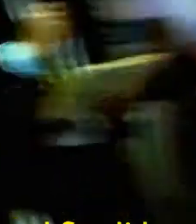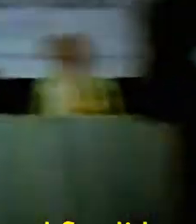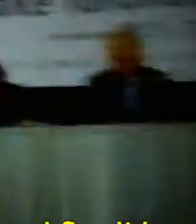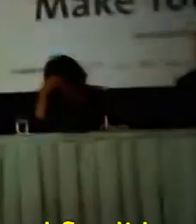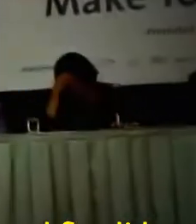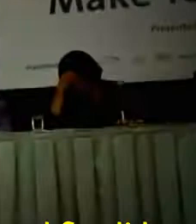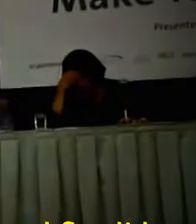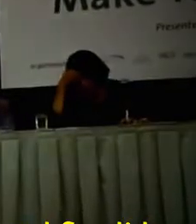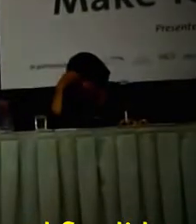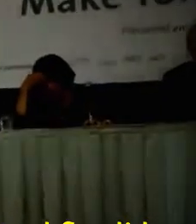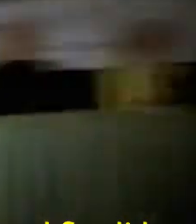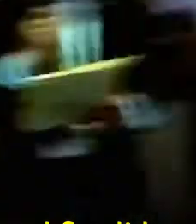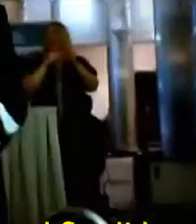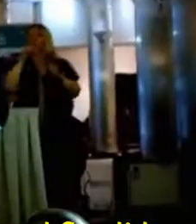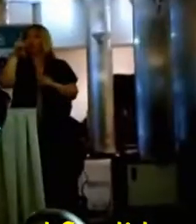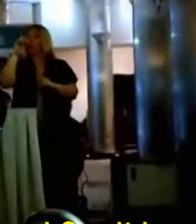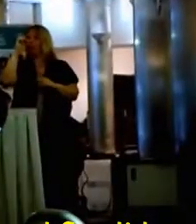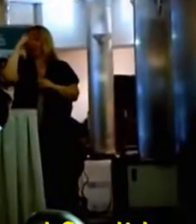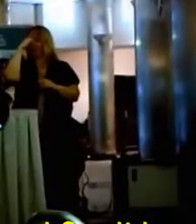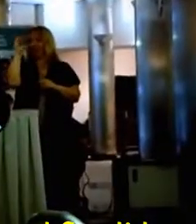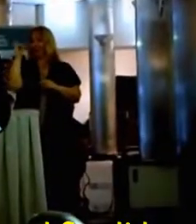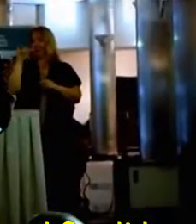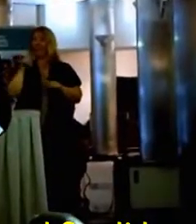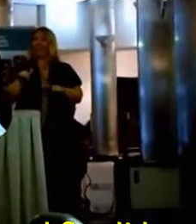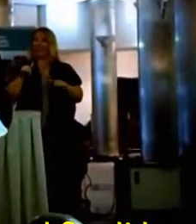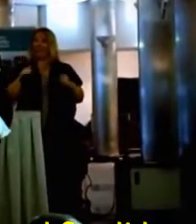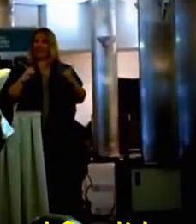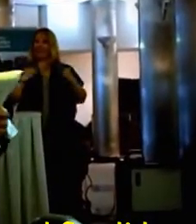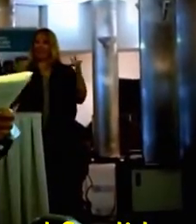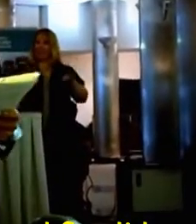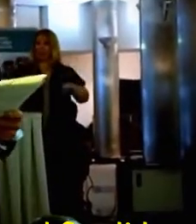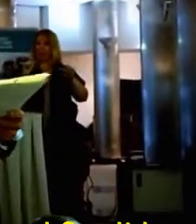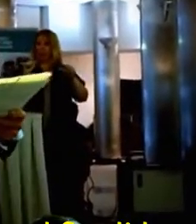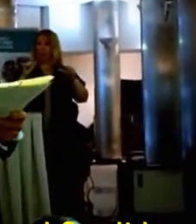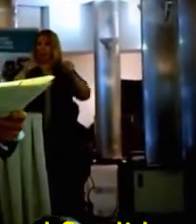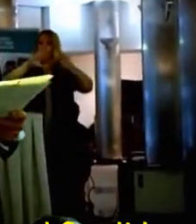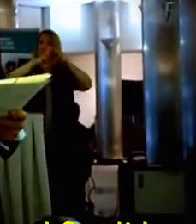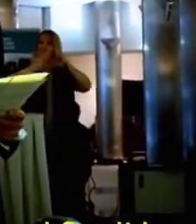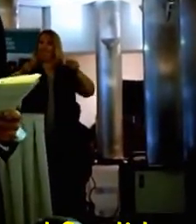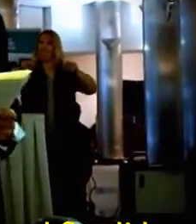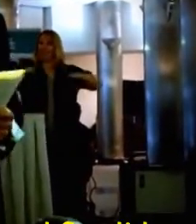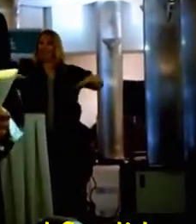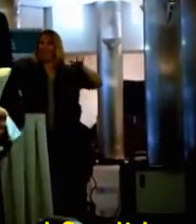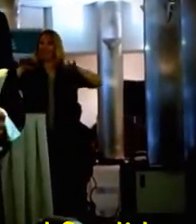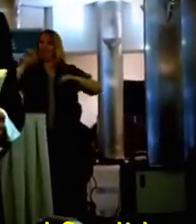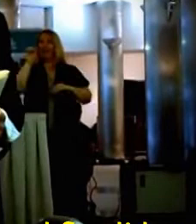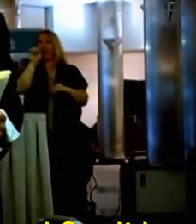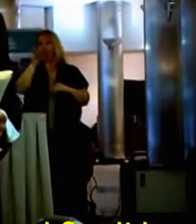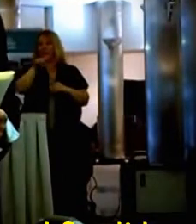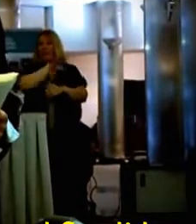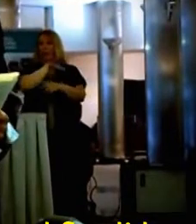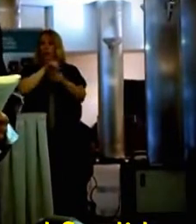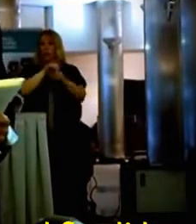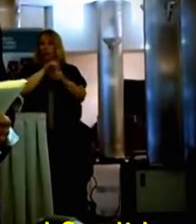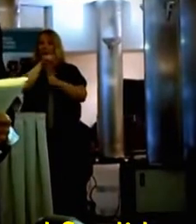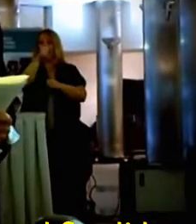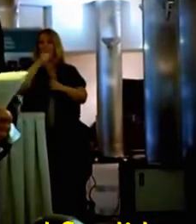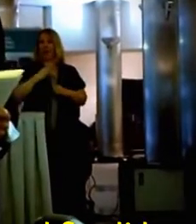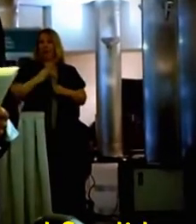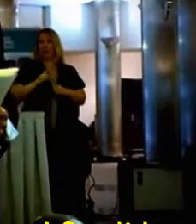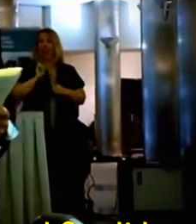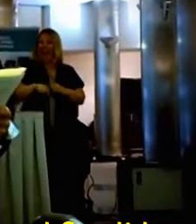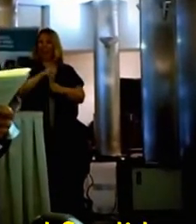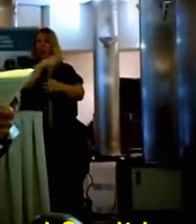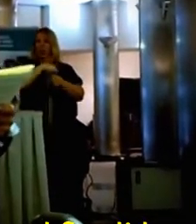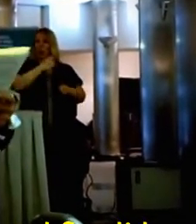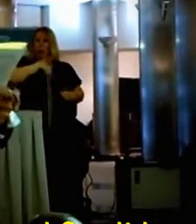by her bosses, and because this event was being held on city property, they had to include the other candidates.